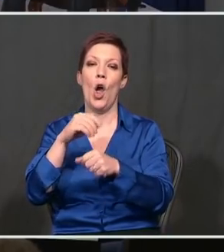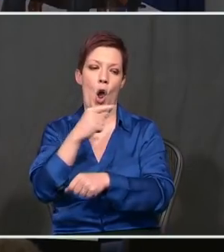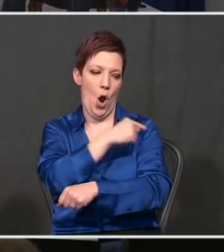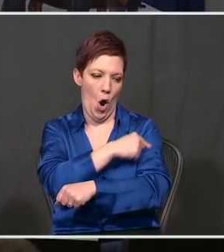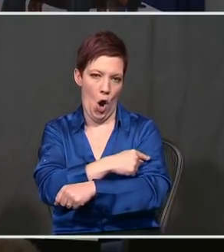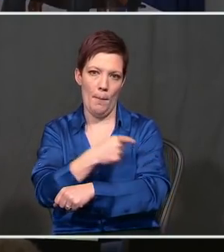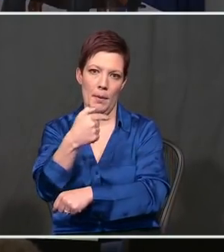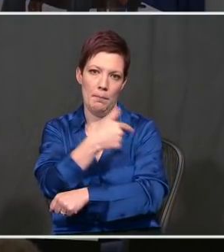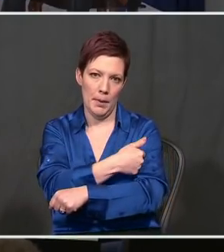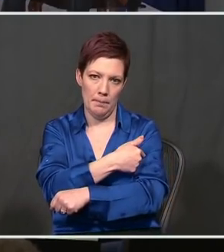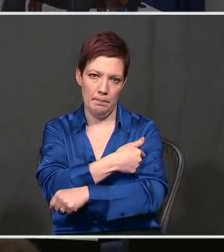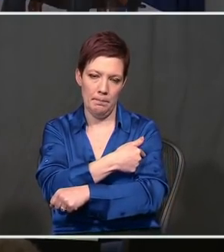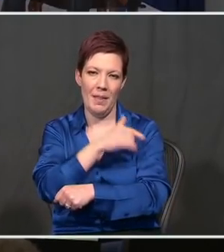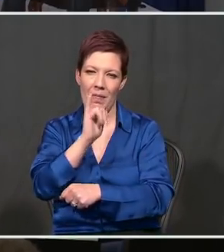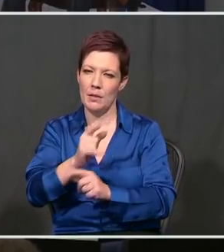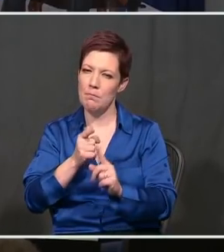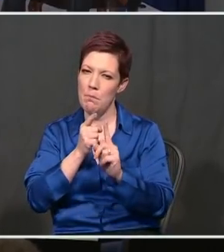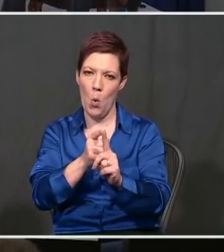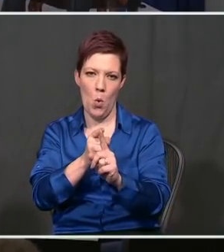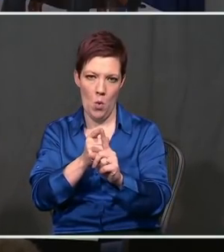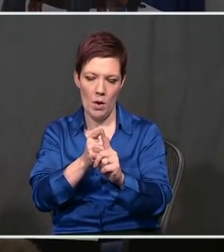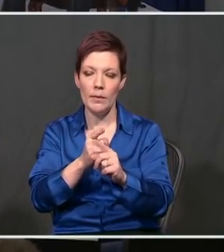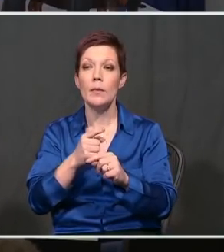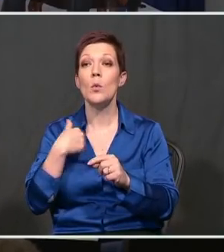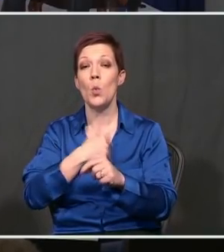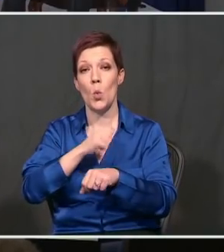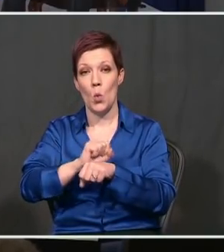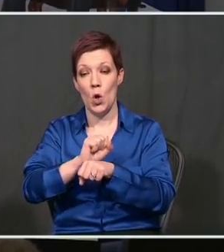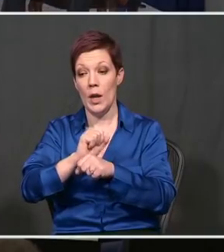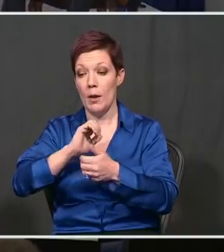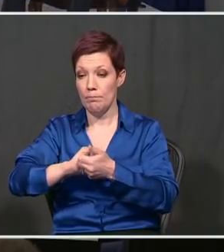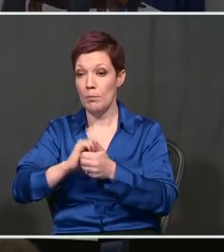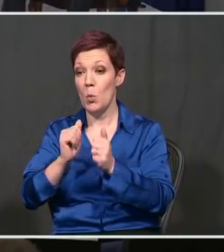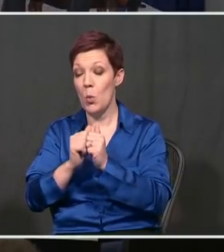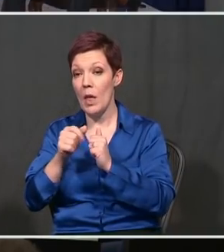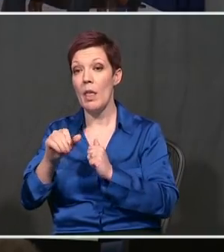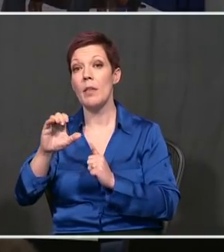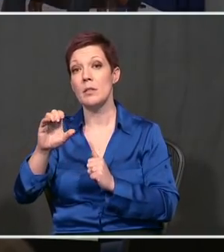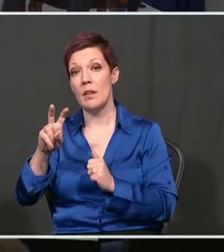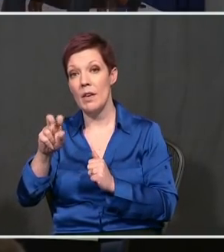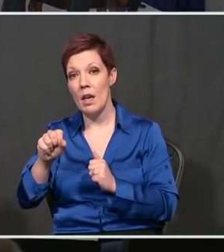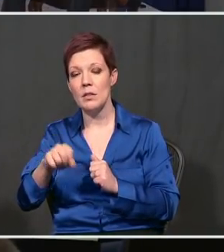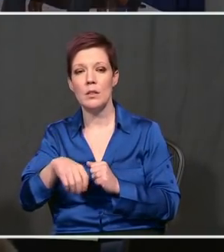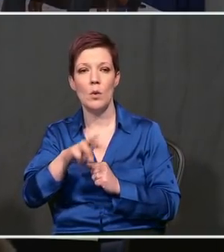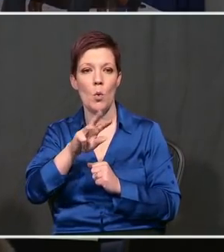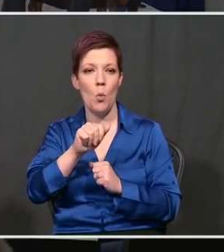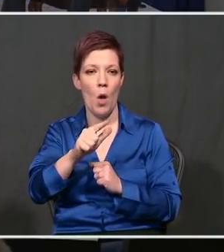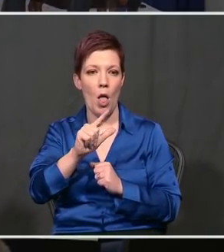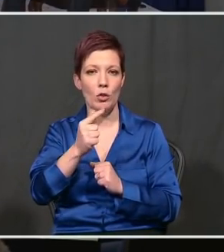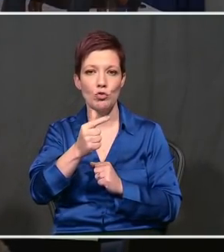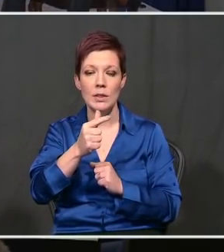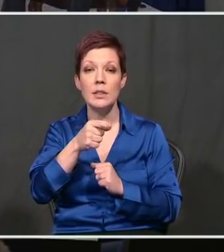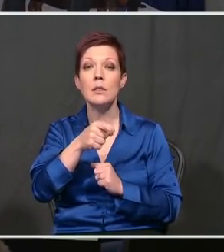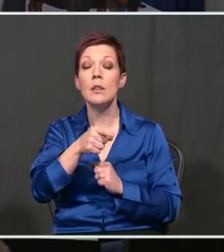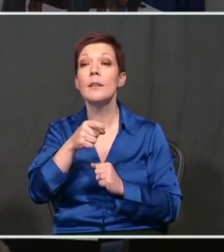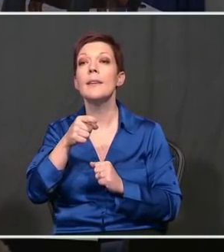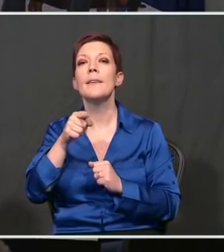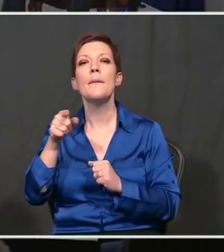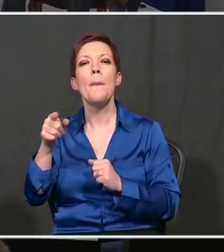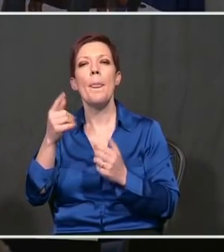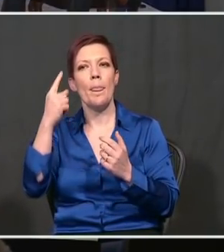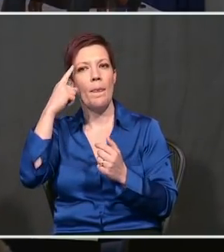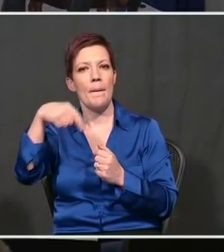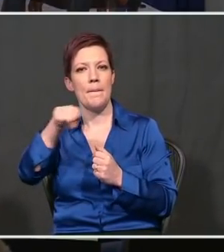with retailers like Walgreens and CVS. And I think it would be interesting to the audience to understand what kind